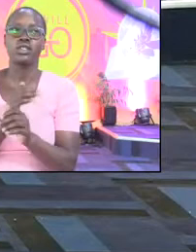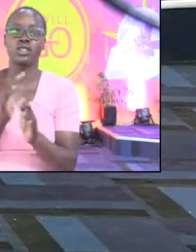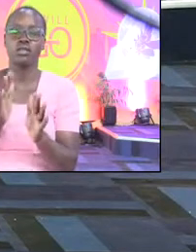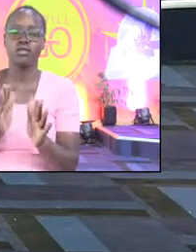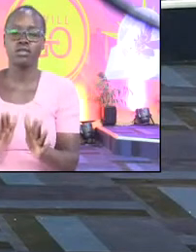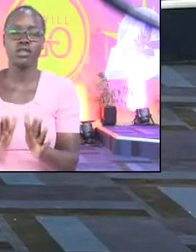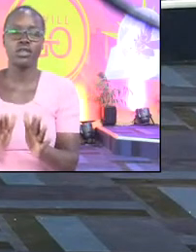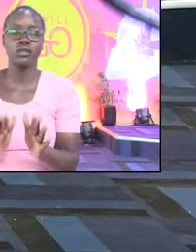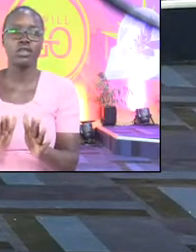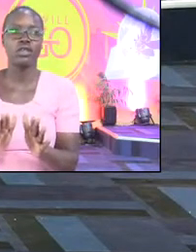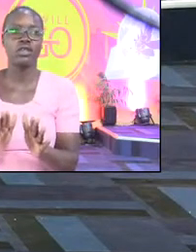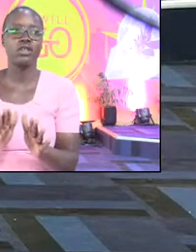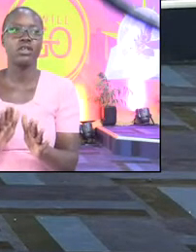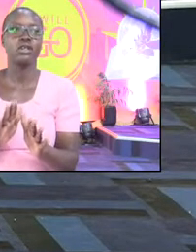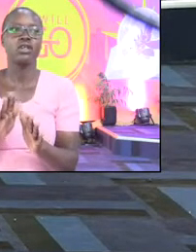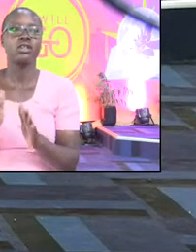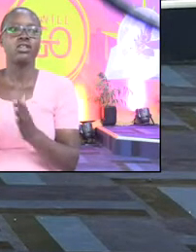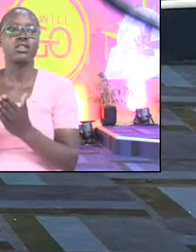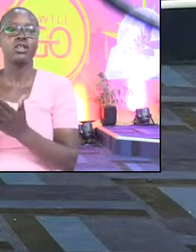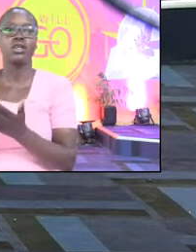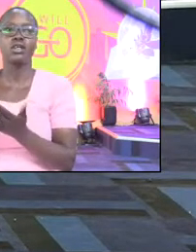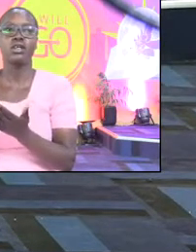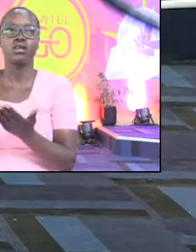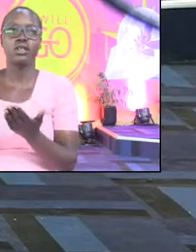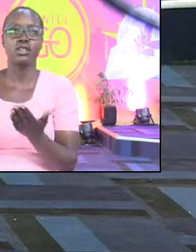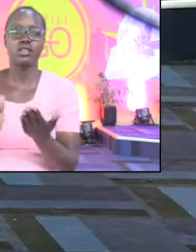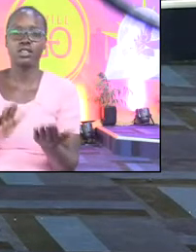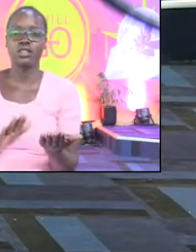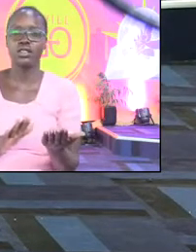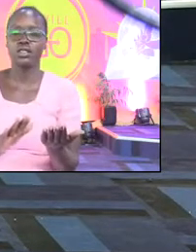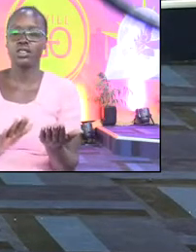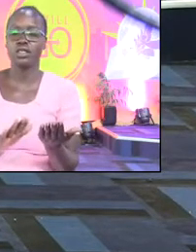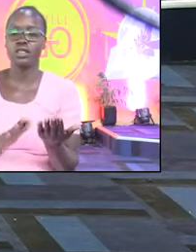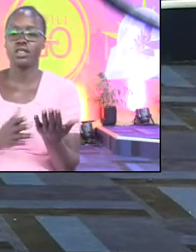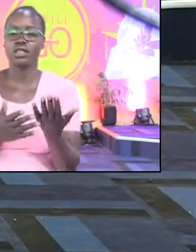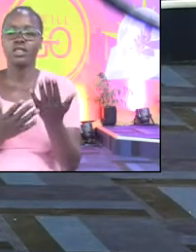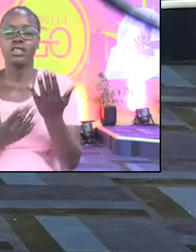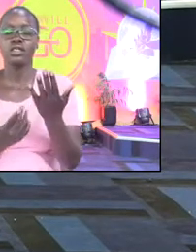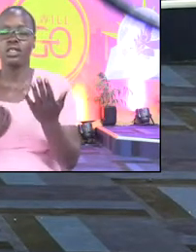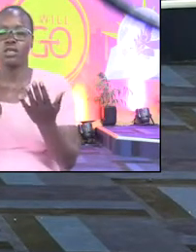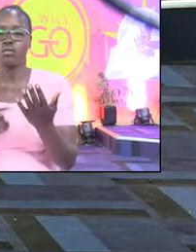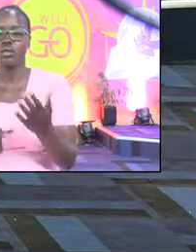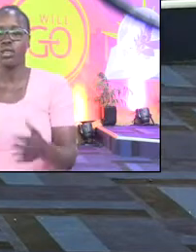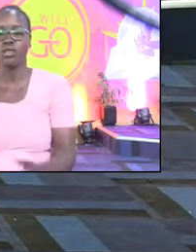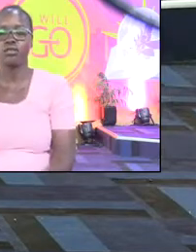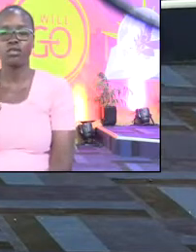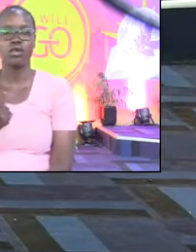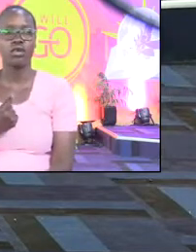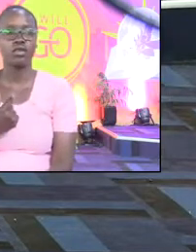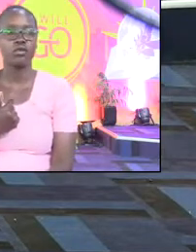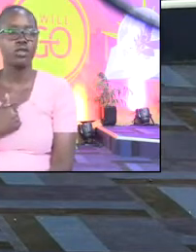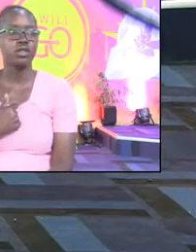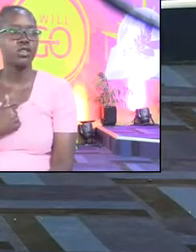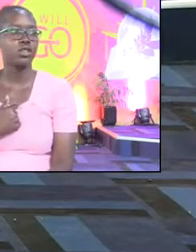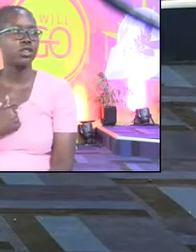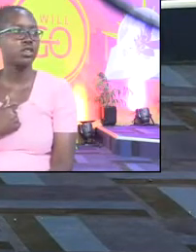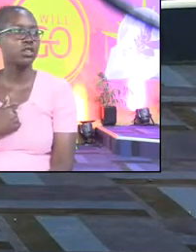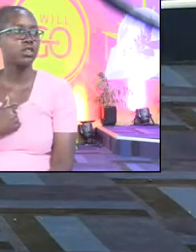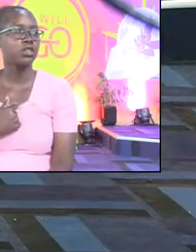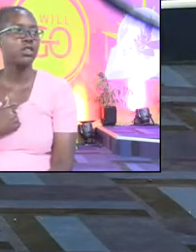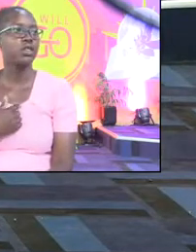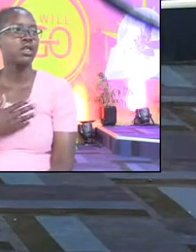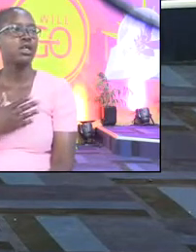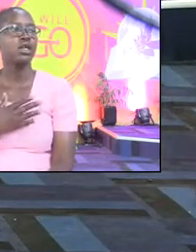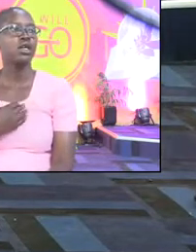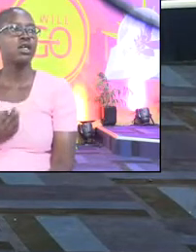my Savior. Thou didst shed thy blood for me. And